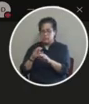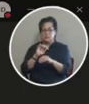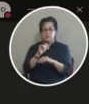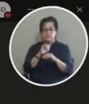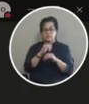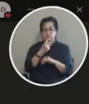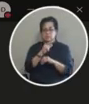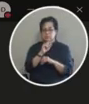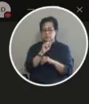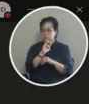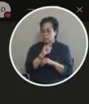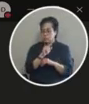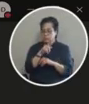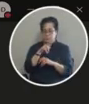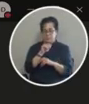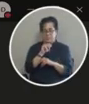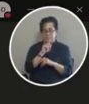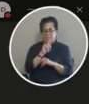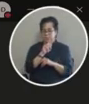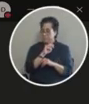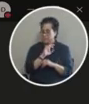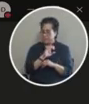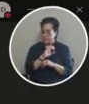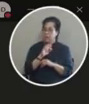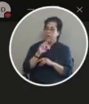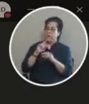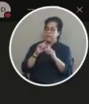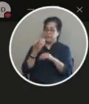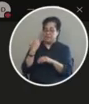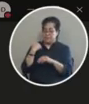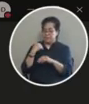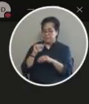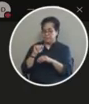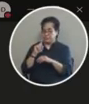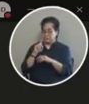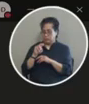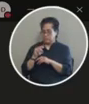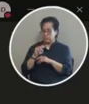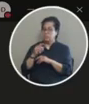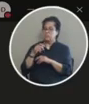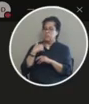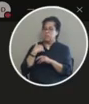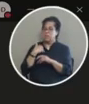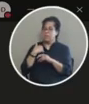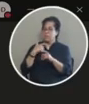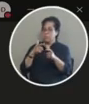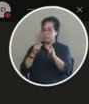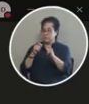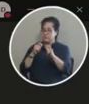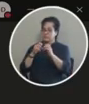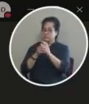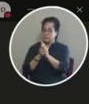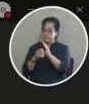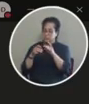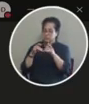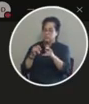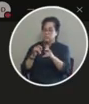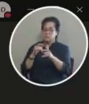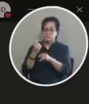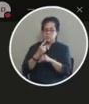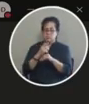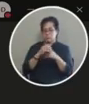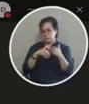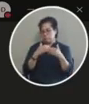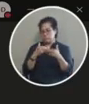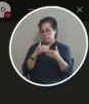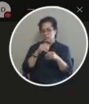a global pandemic. This allows city administrations to address catastrophes quickly and efficiently. Somewhere along the way, El